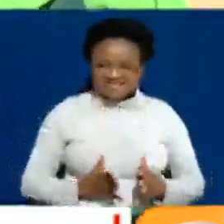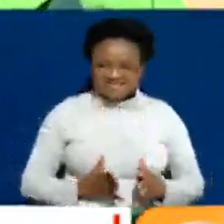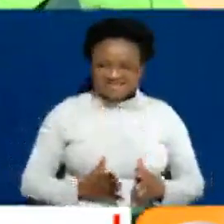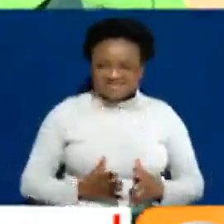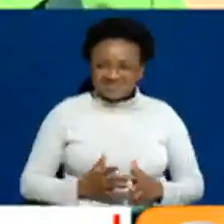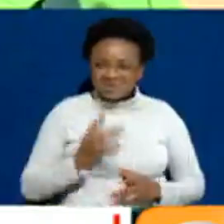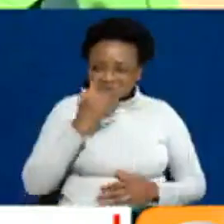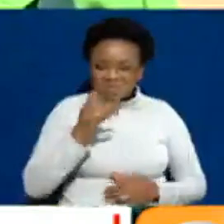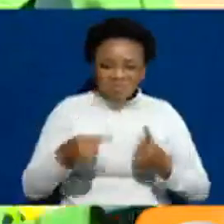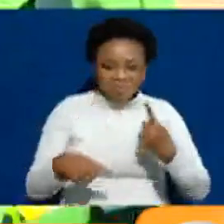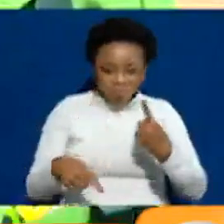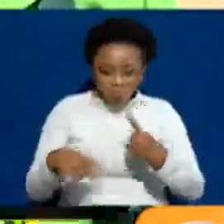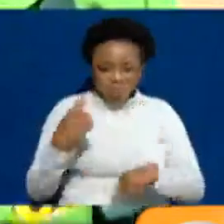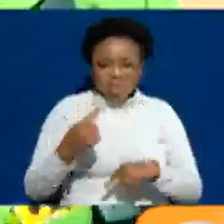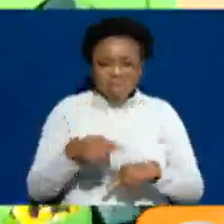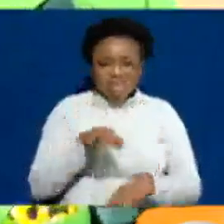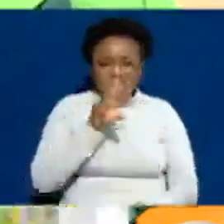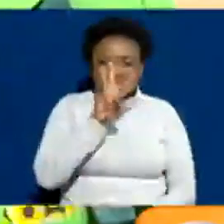won the